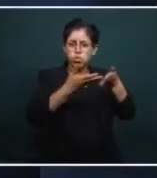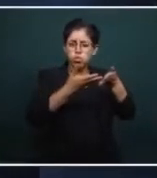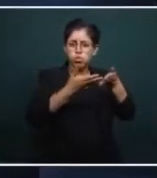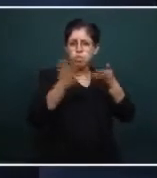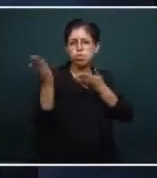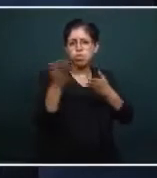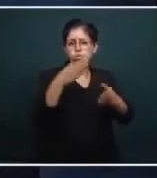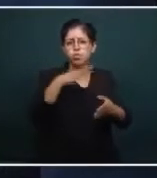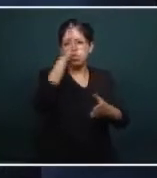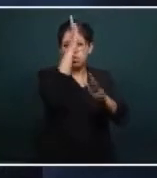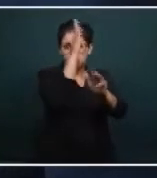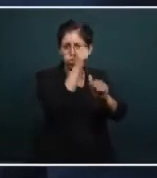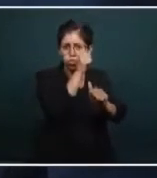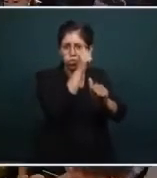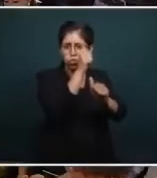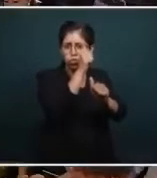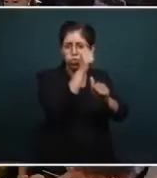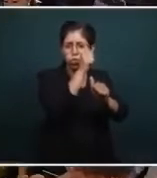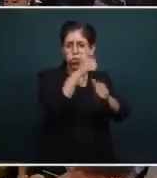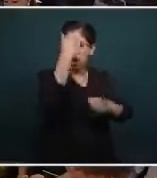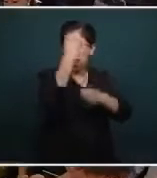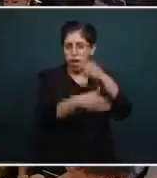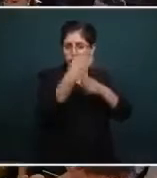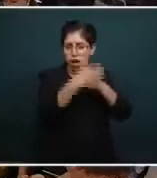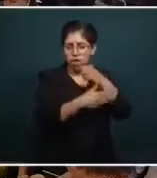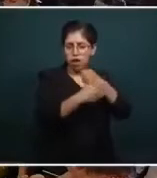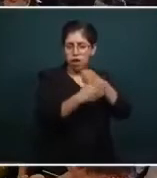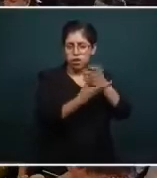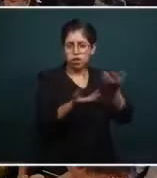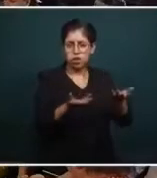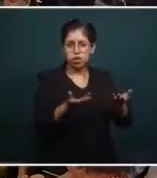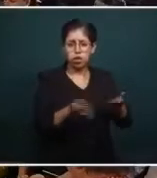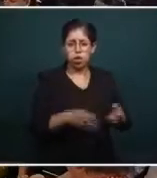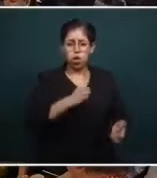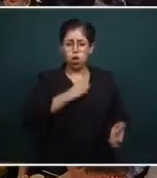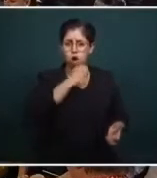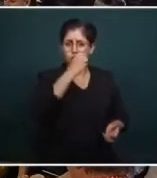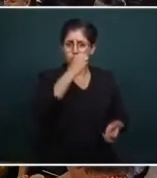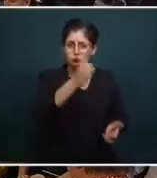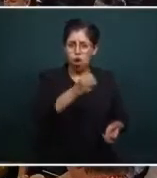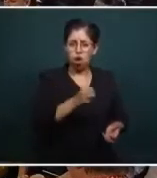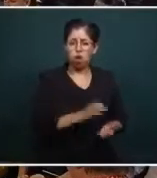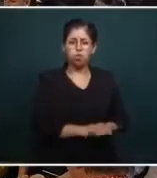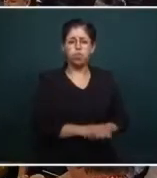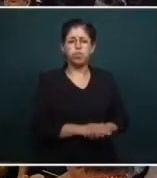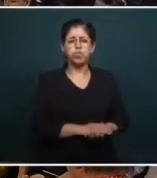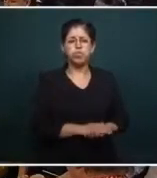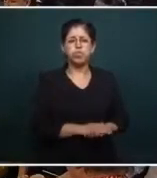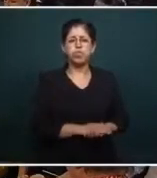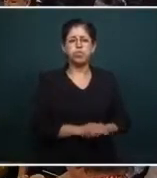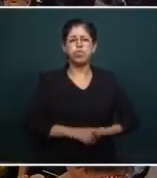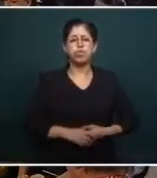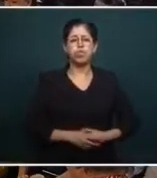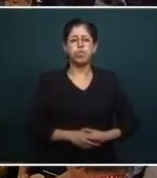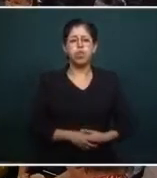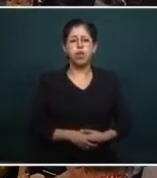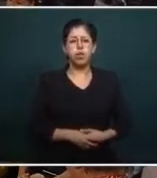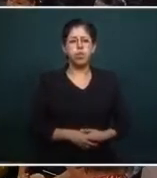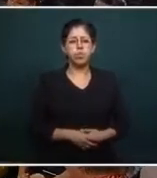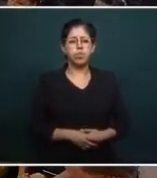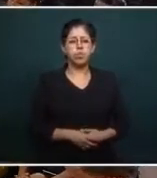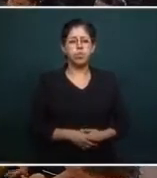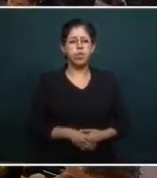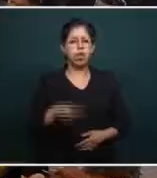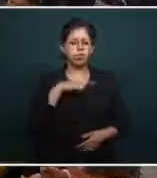ánimo y try ese to mensaje y también change sobre that el tema de las mental investigaciones que está attitude, realizando sobre todo you el know, FBI. regarding Gracias. genophobia.